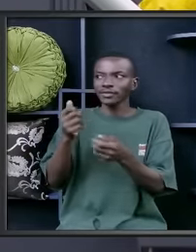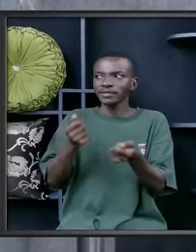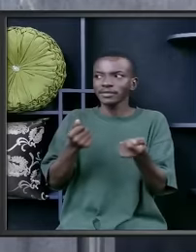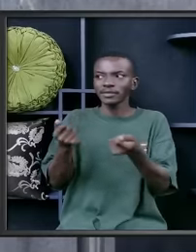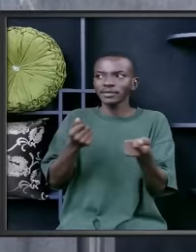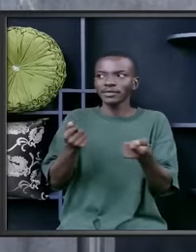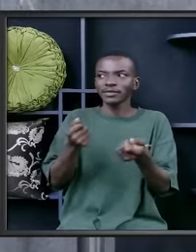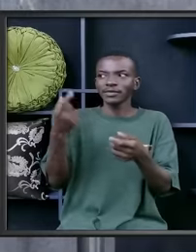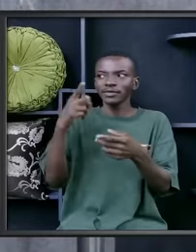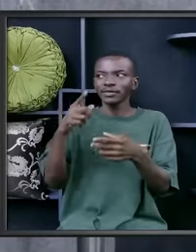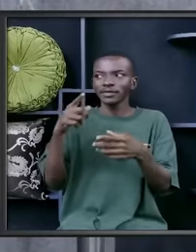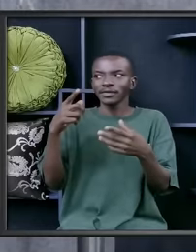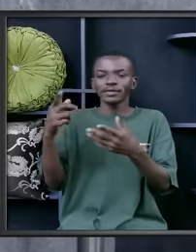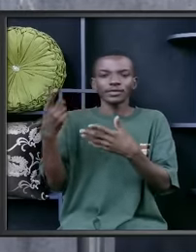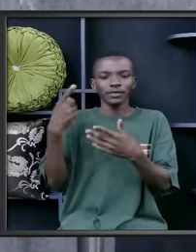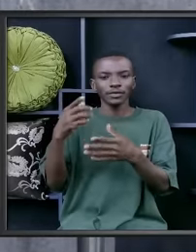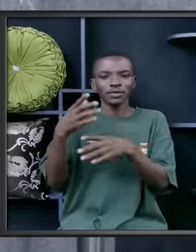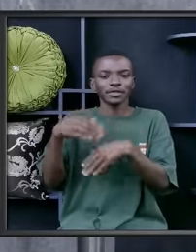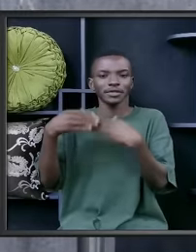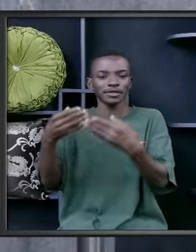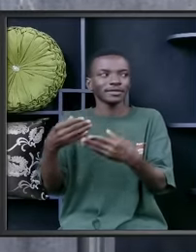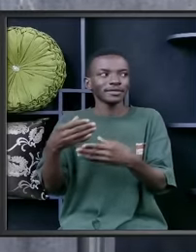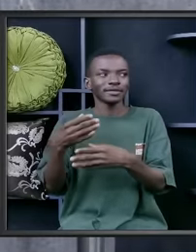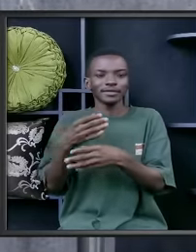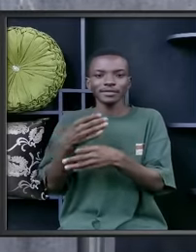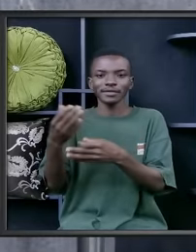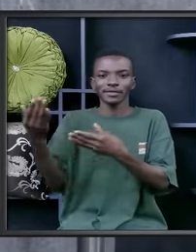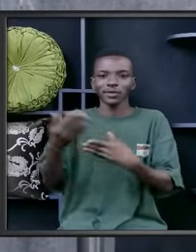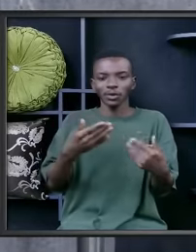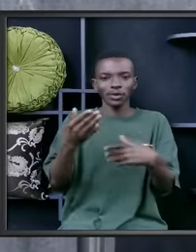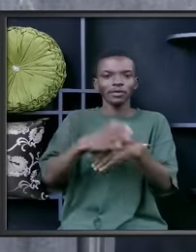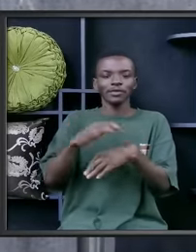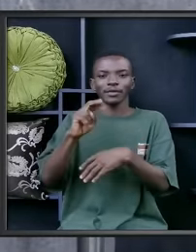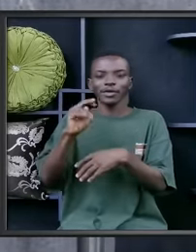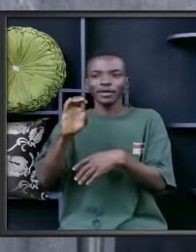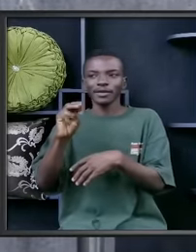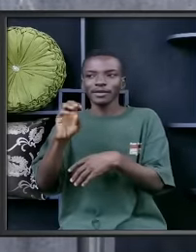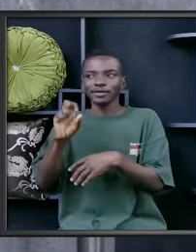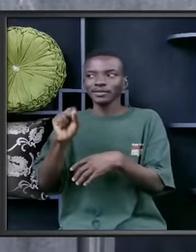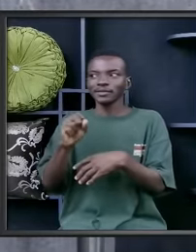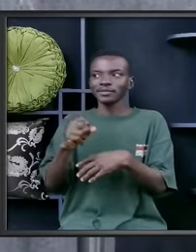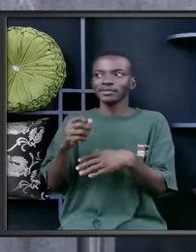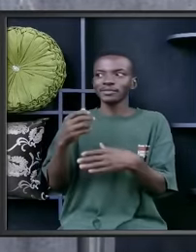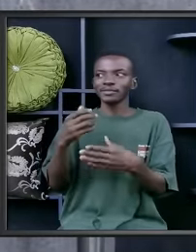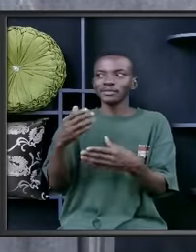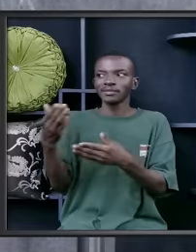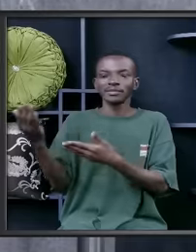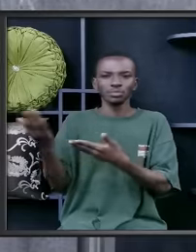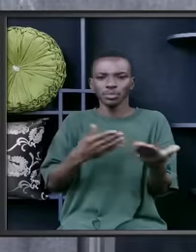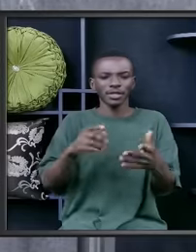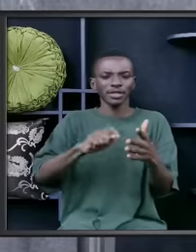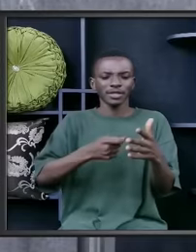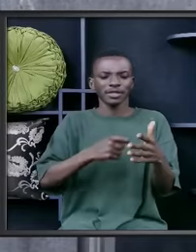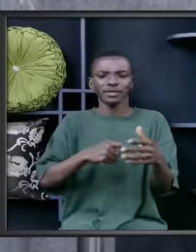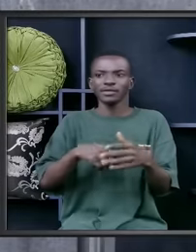for infinity where he get before. May dasham, we take welcome from NMS. He say, may go bring the key